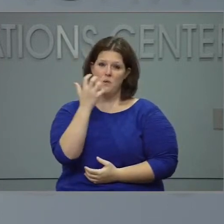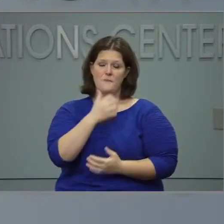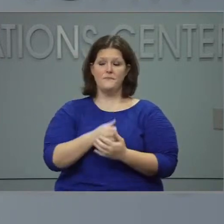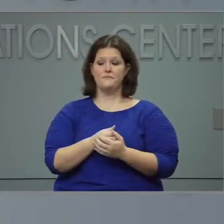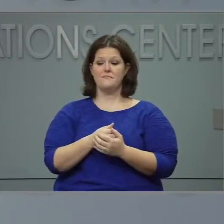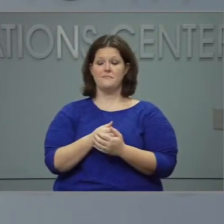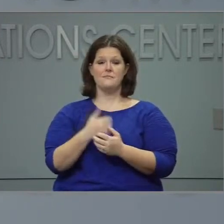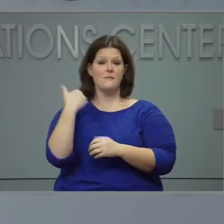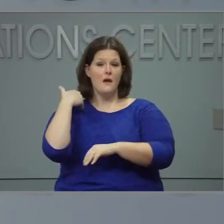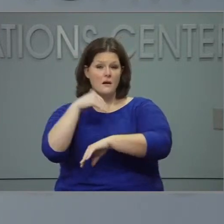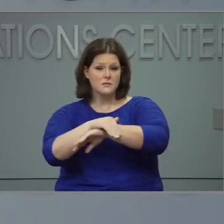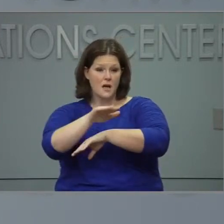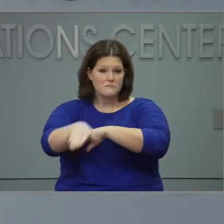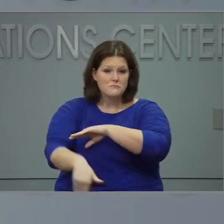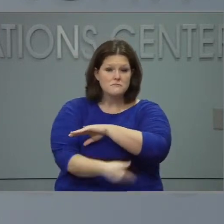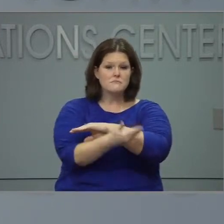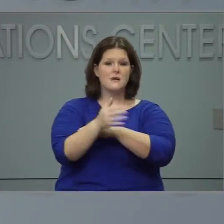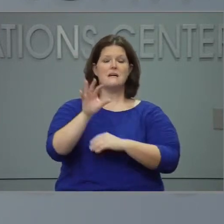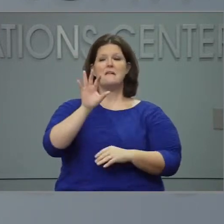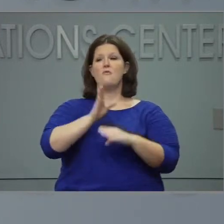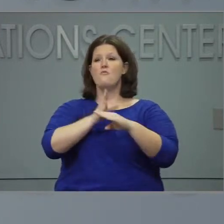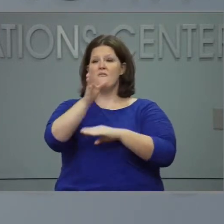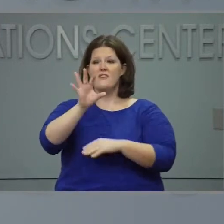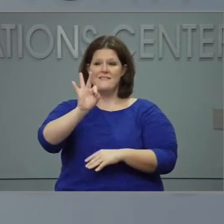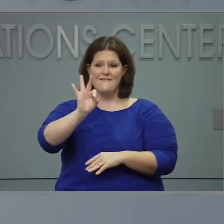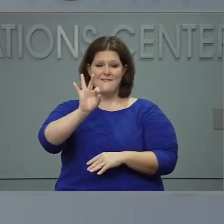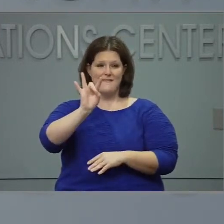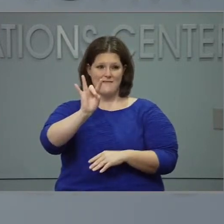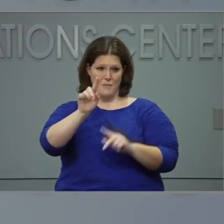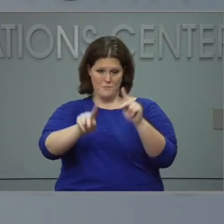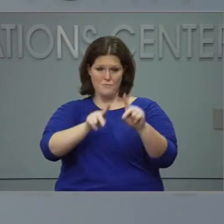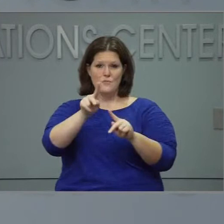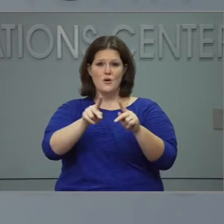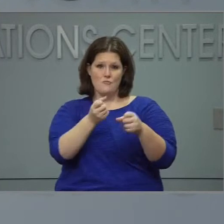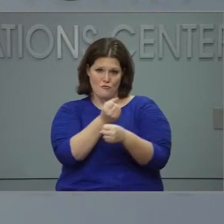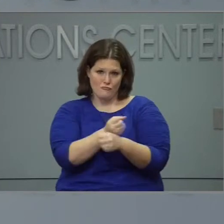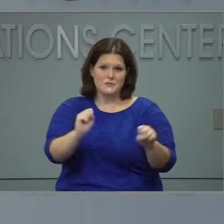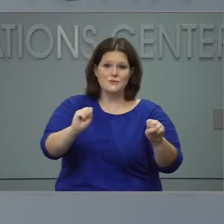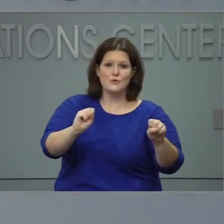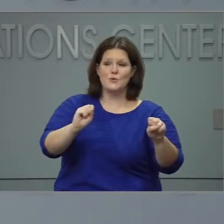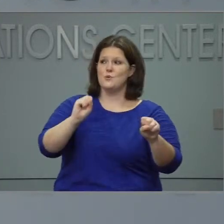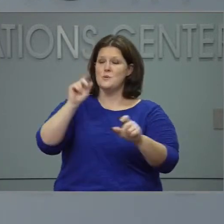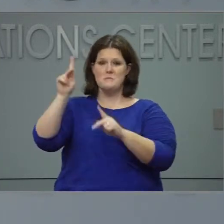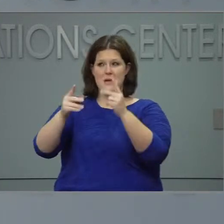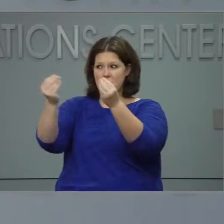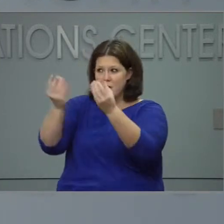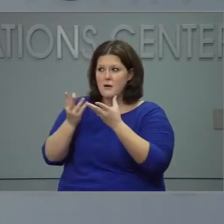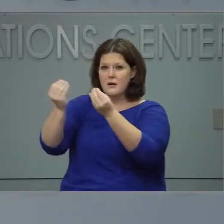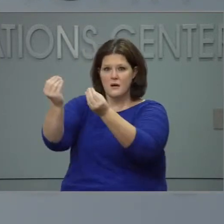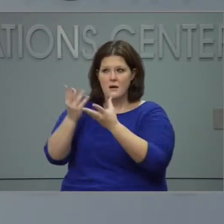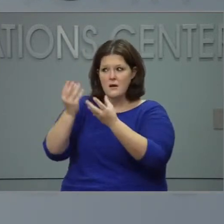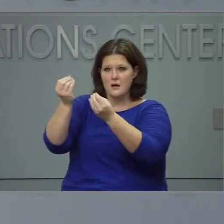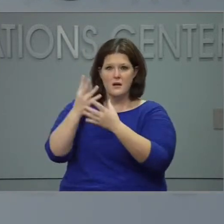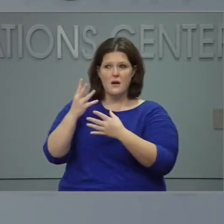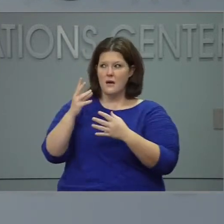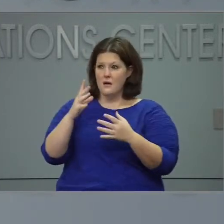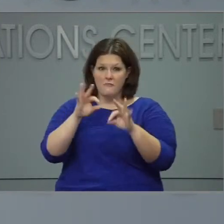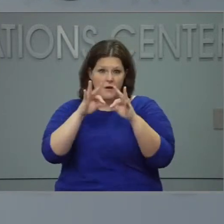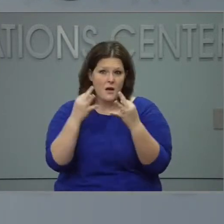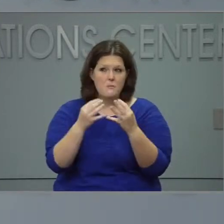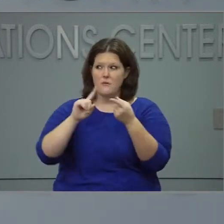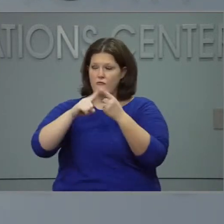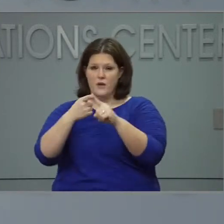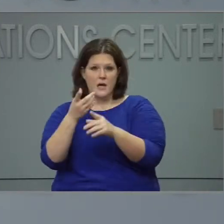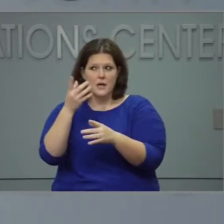people were rescued as river flooding happened quickly, and reports of missing people continued overnight and